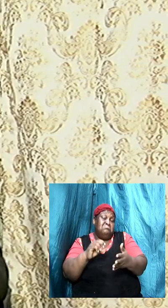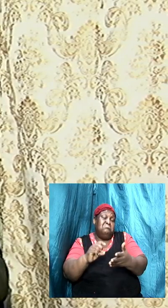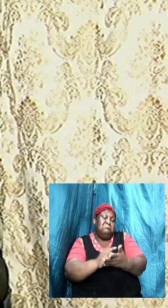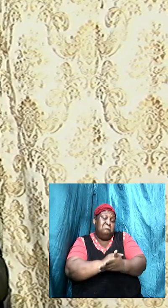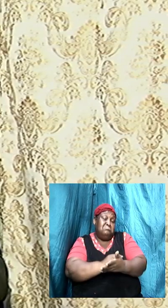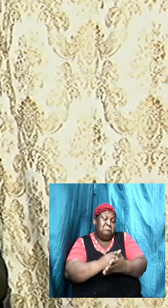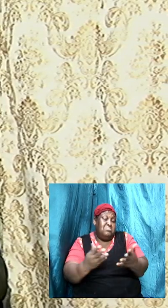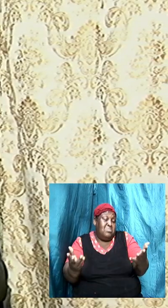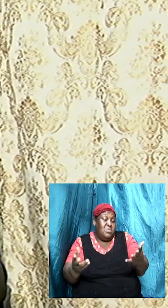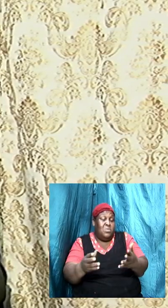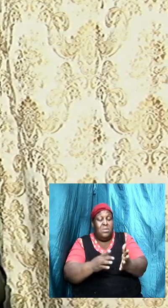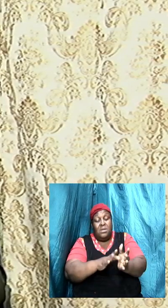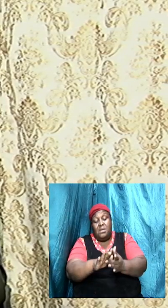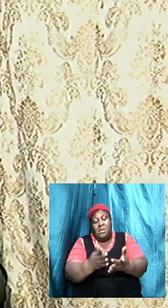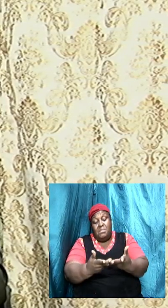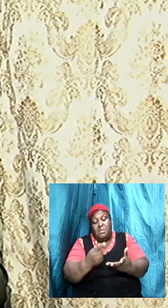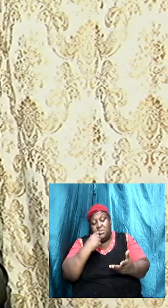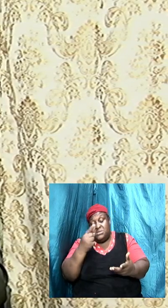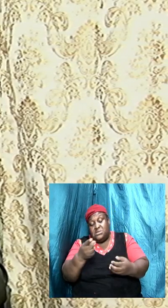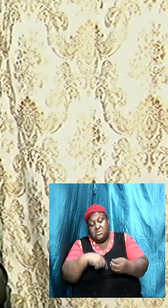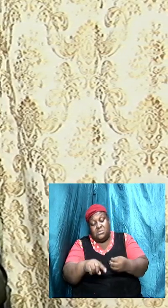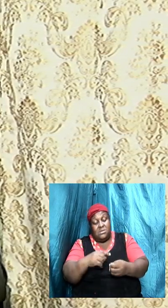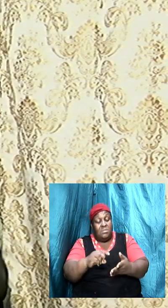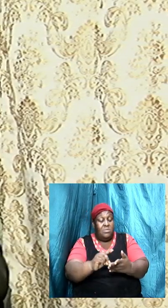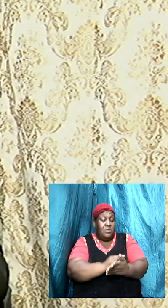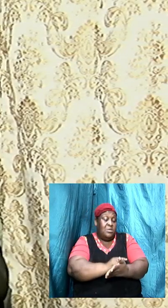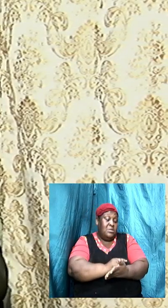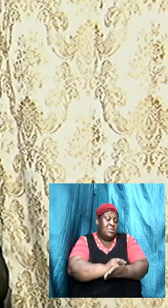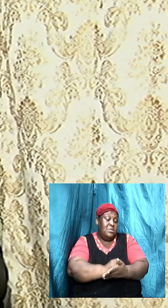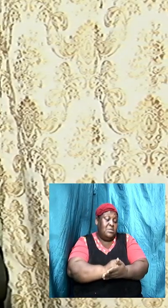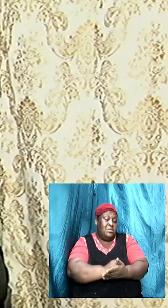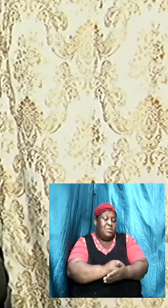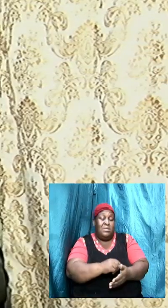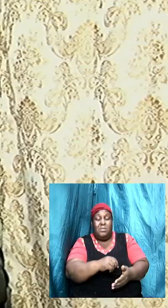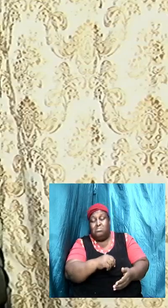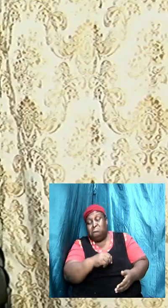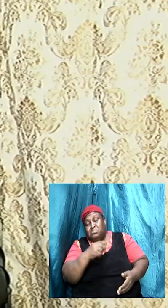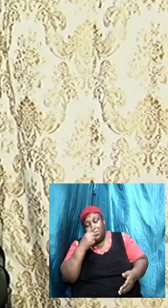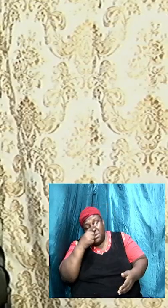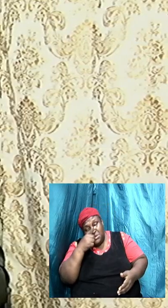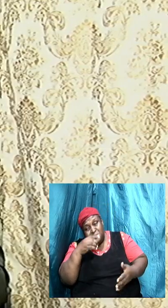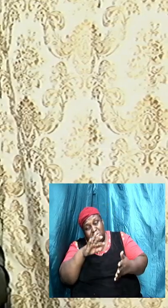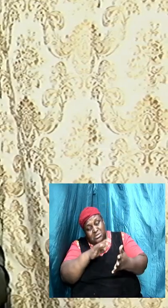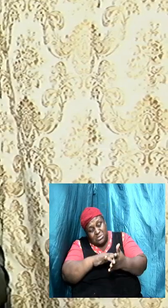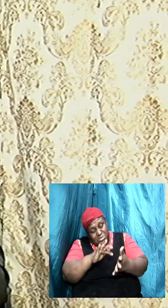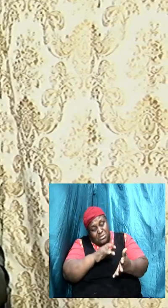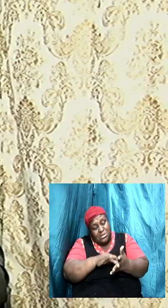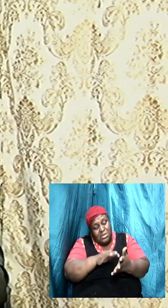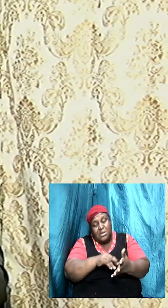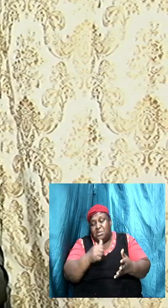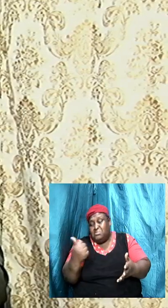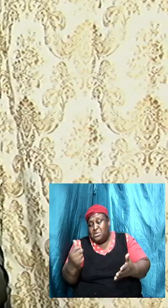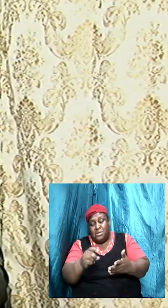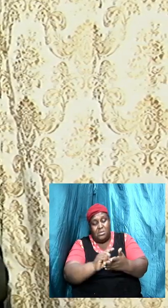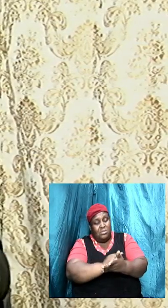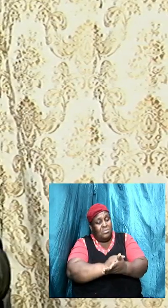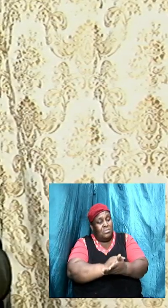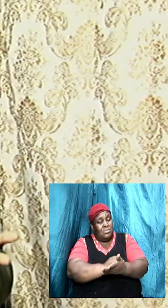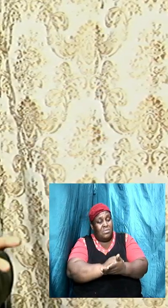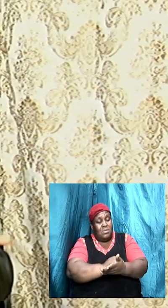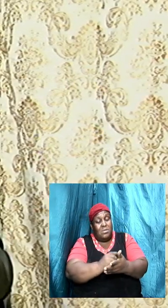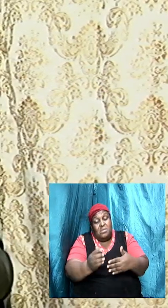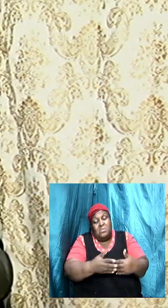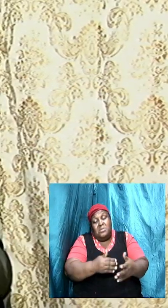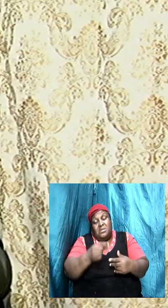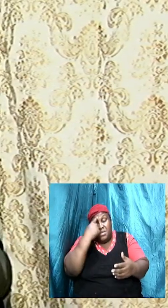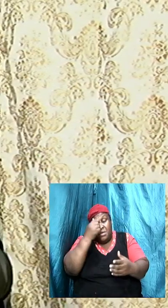about doctrine. And we want to look a little bit in some of the other doctrines that the Bible talks about. Because whether you believe it, yes or no, or you know